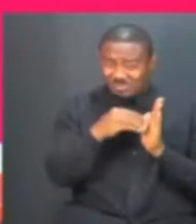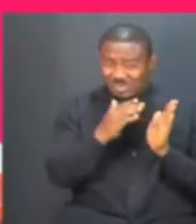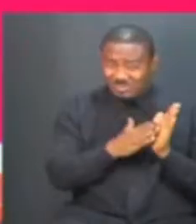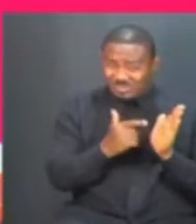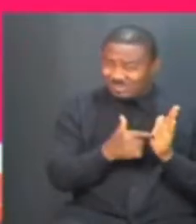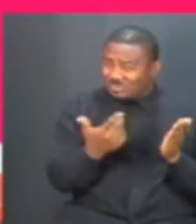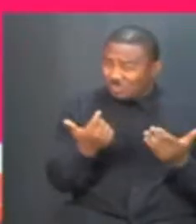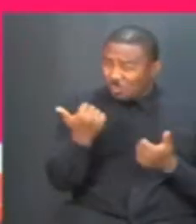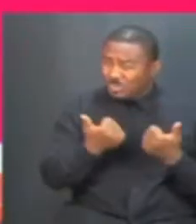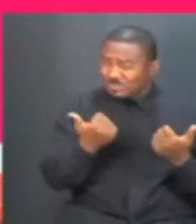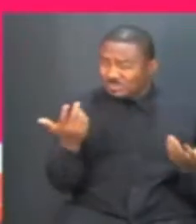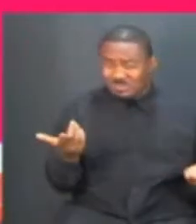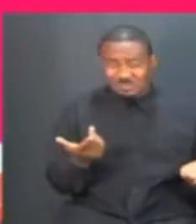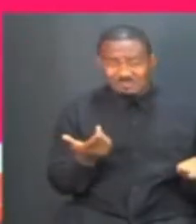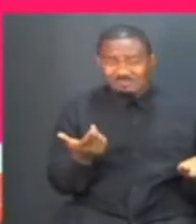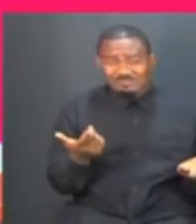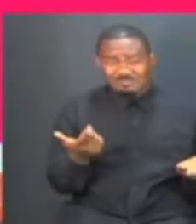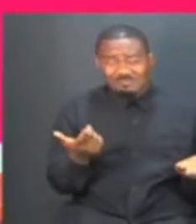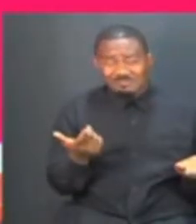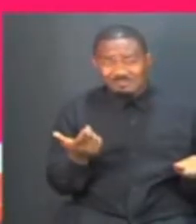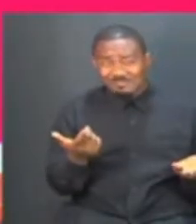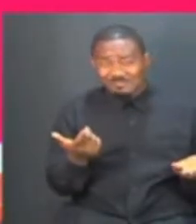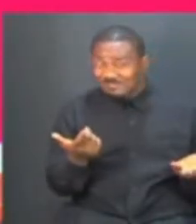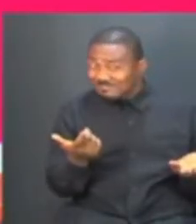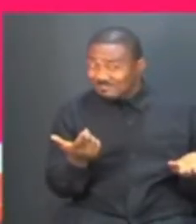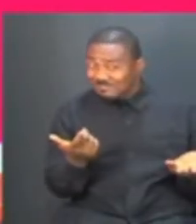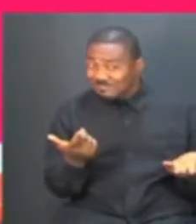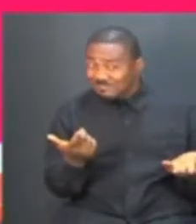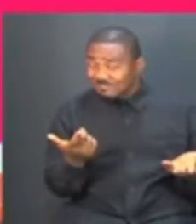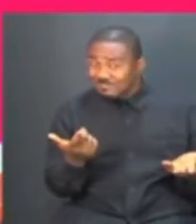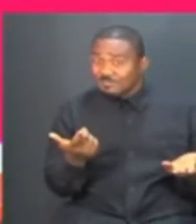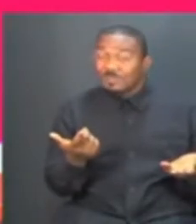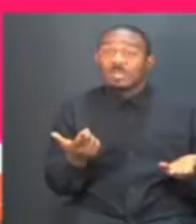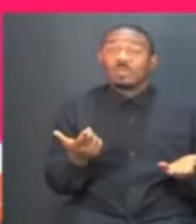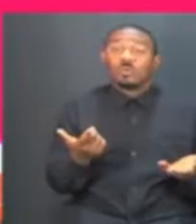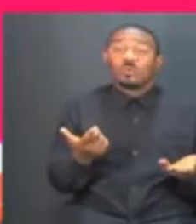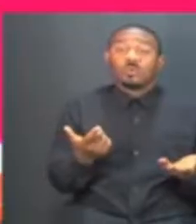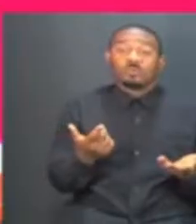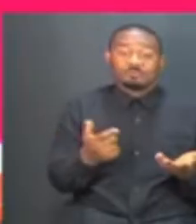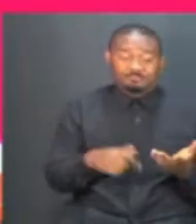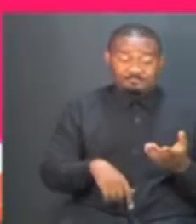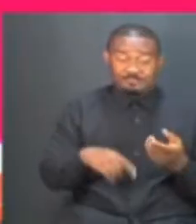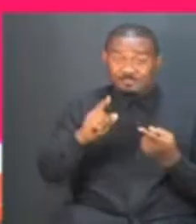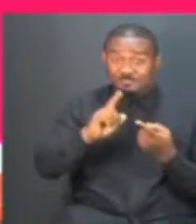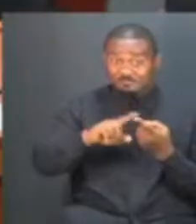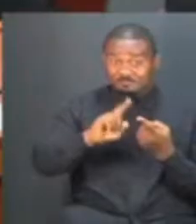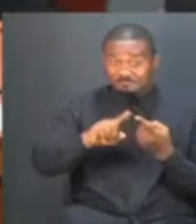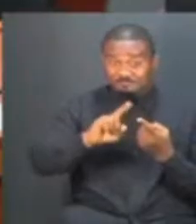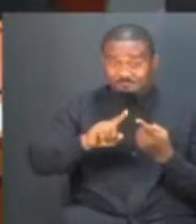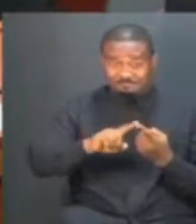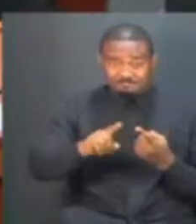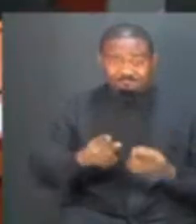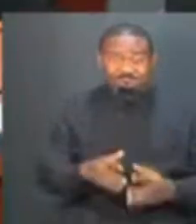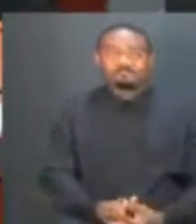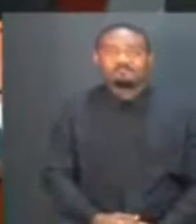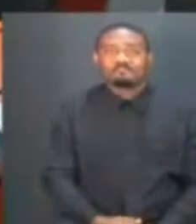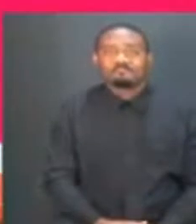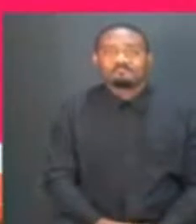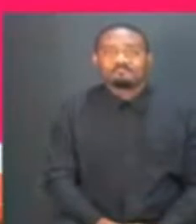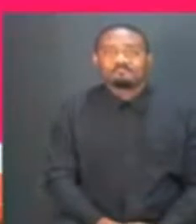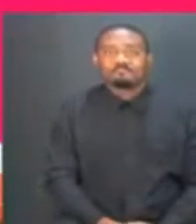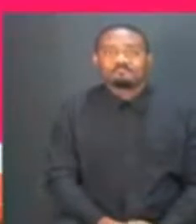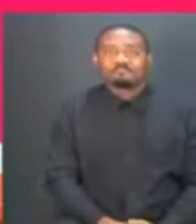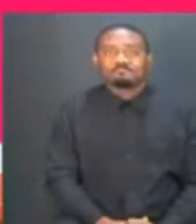one? Mr. Speaker, we are prioritize? The first one. Mr. Very Speaker, well. Thank you. Yes.